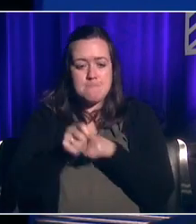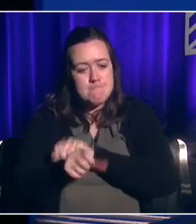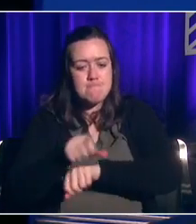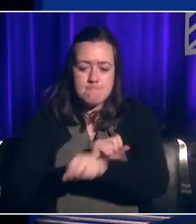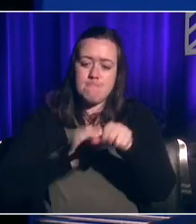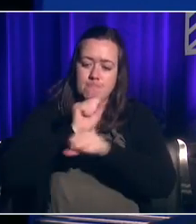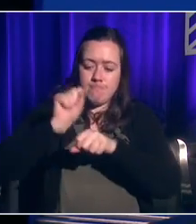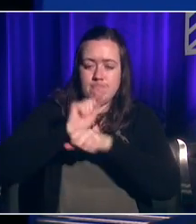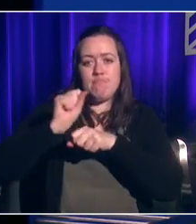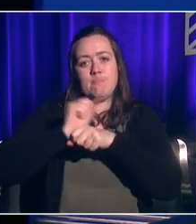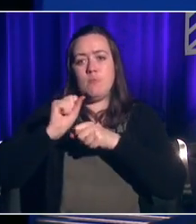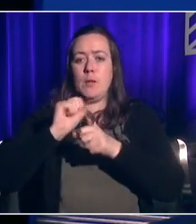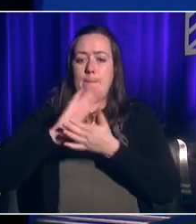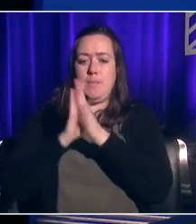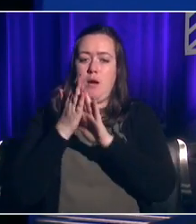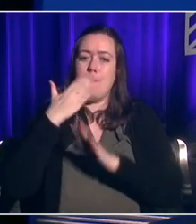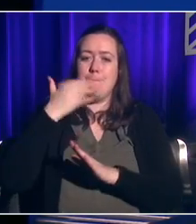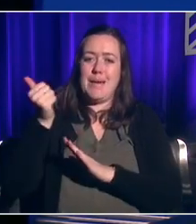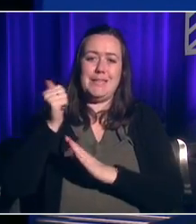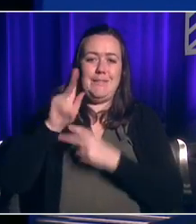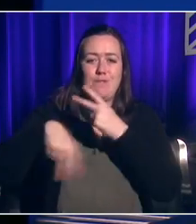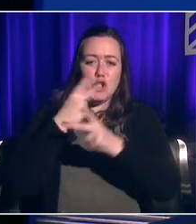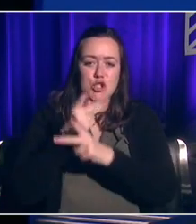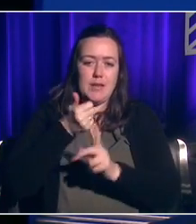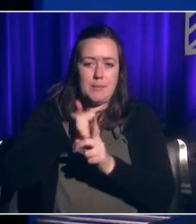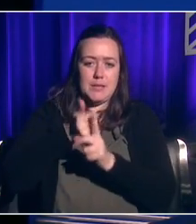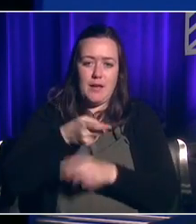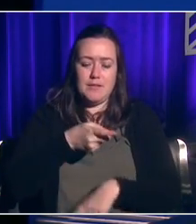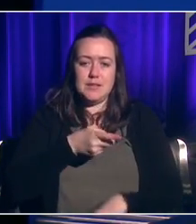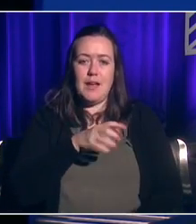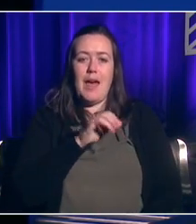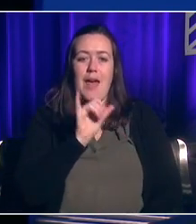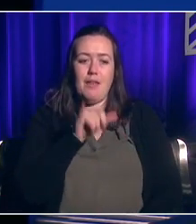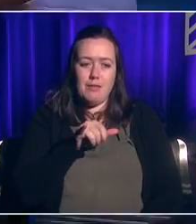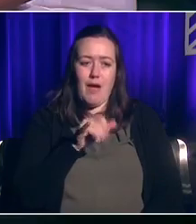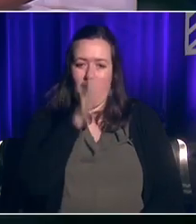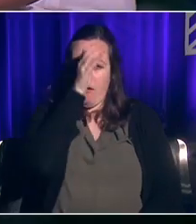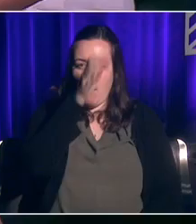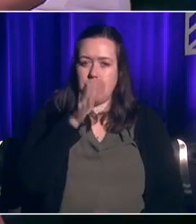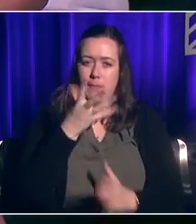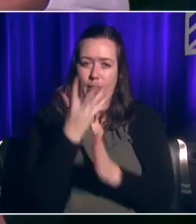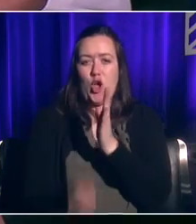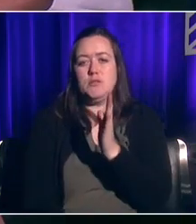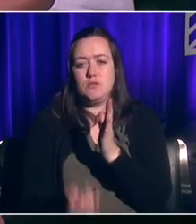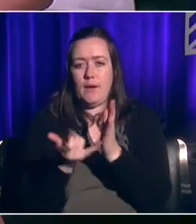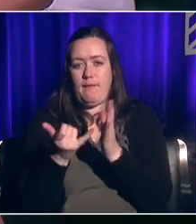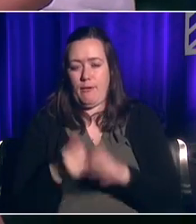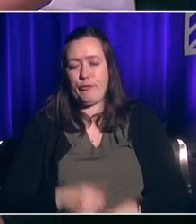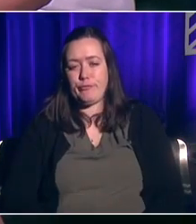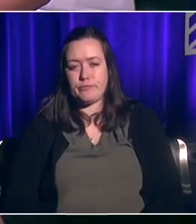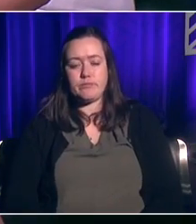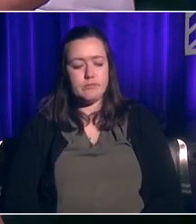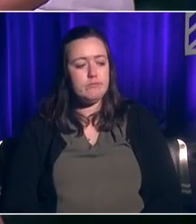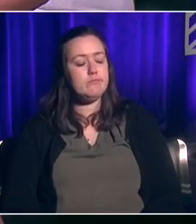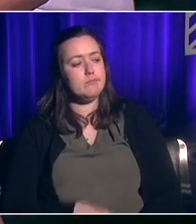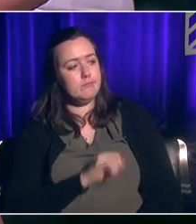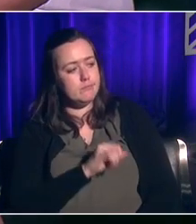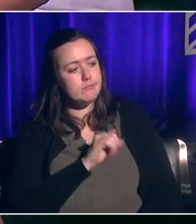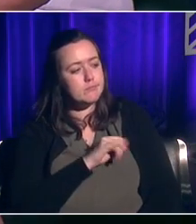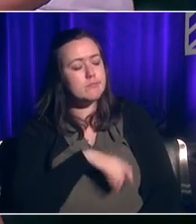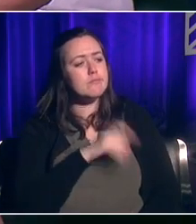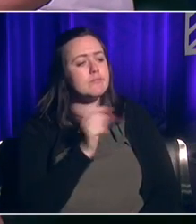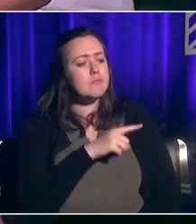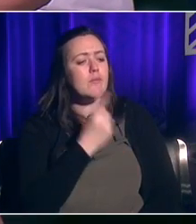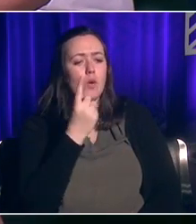achieve the best version of themselves. And somehow that has been lost in who we are. Can you talk about that? One of the questions from the audience has